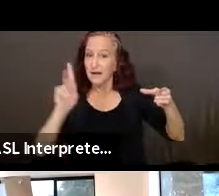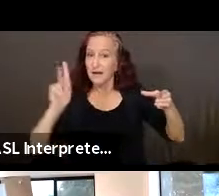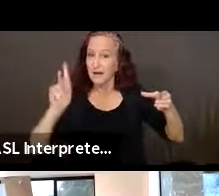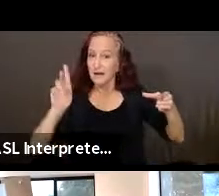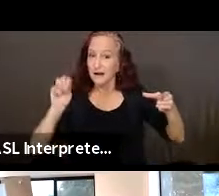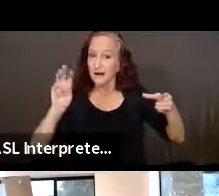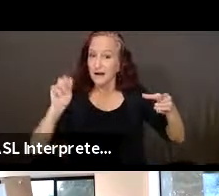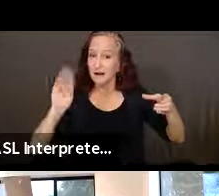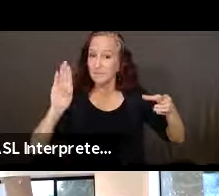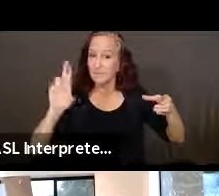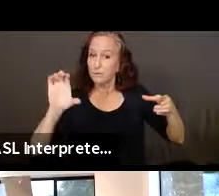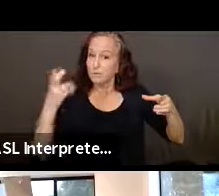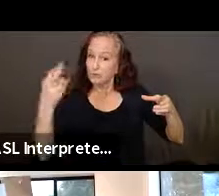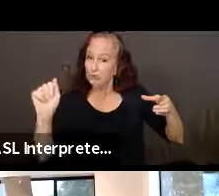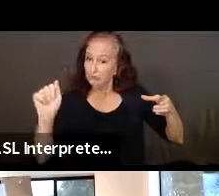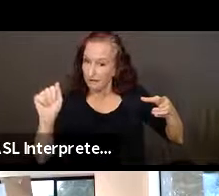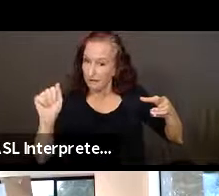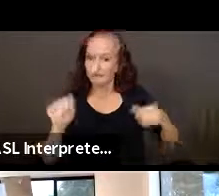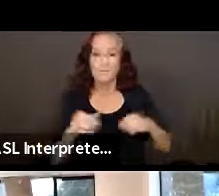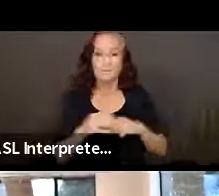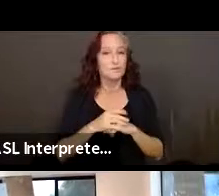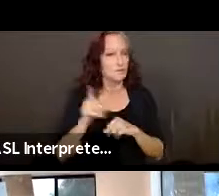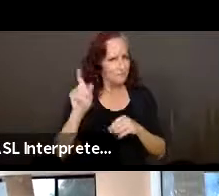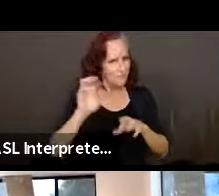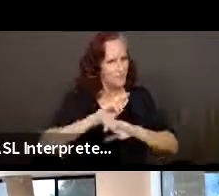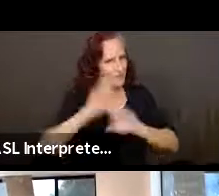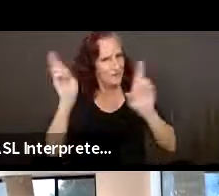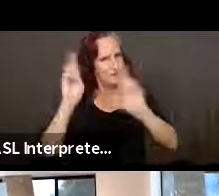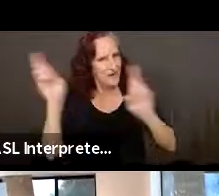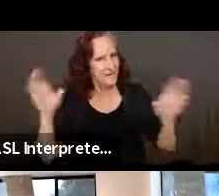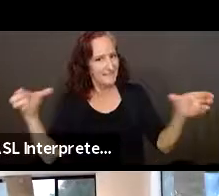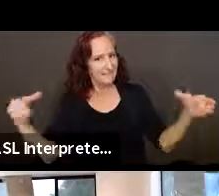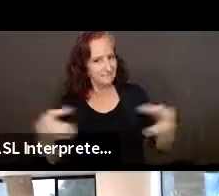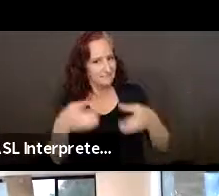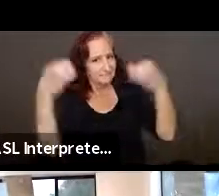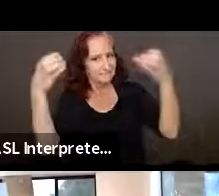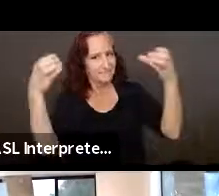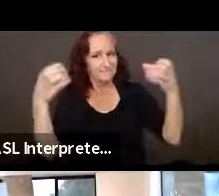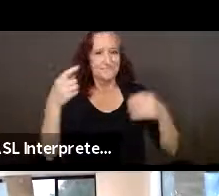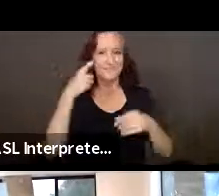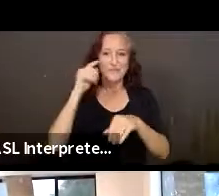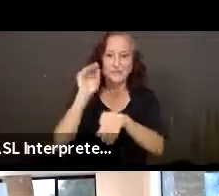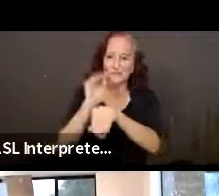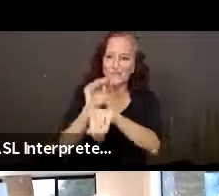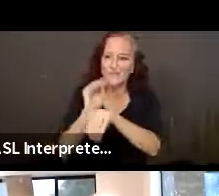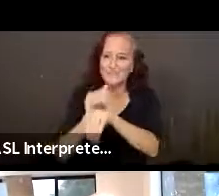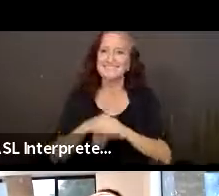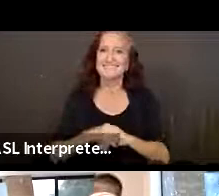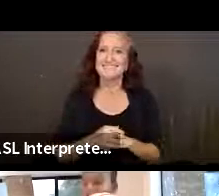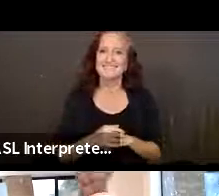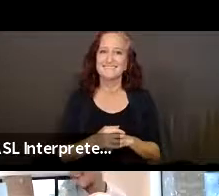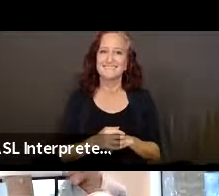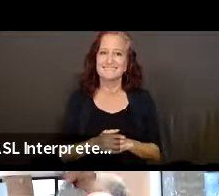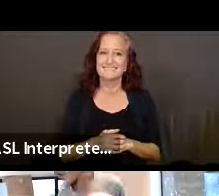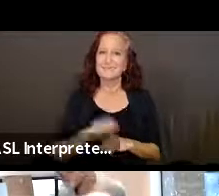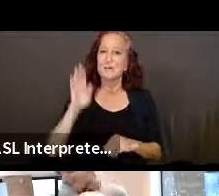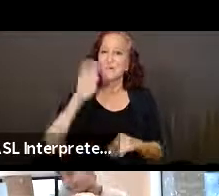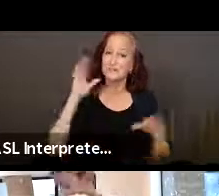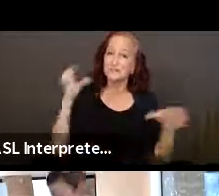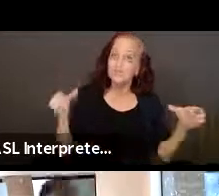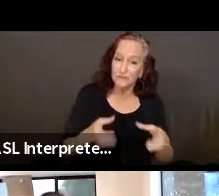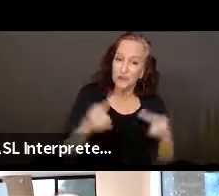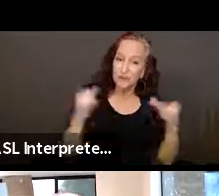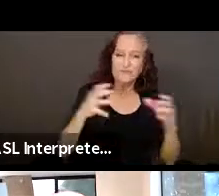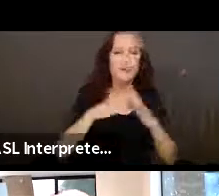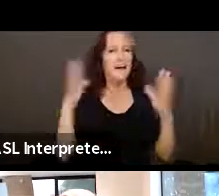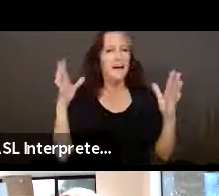everyone. Very exciting. You'll want to get your beverage of choice ready for a toast for this evening. We will be doing that. Lots to talk about,